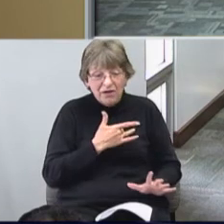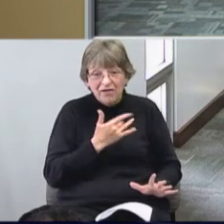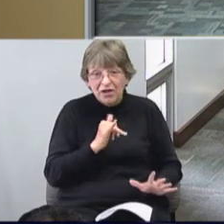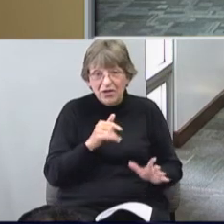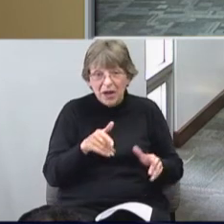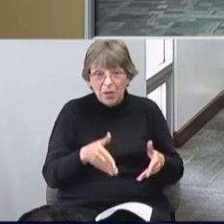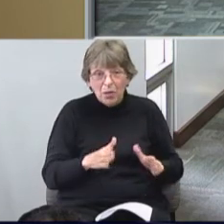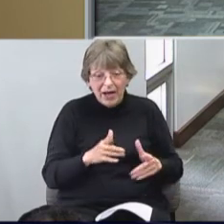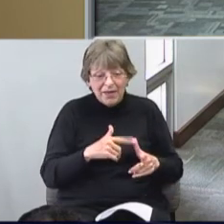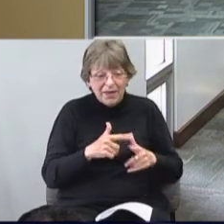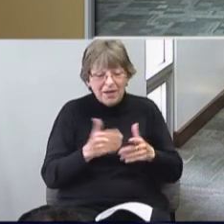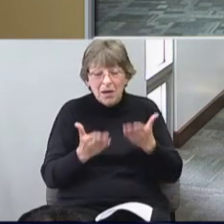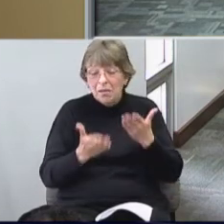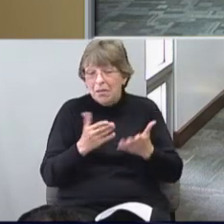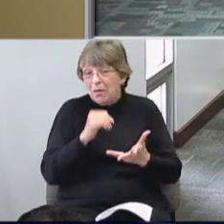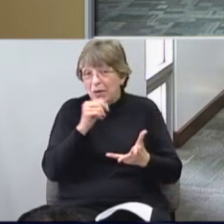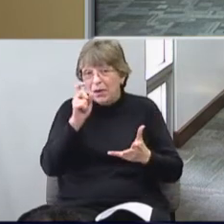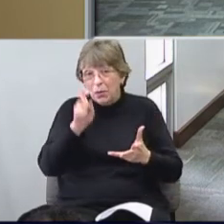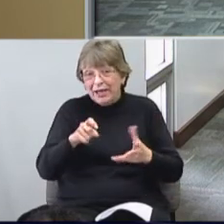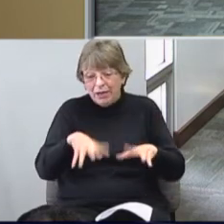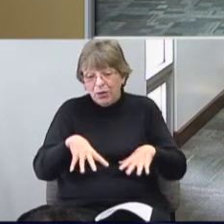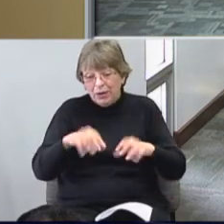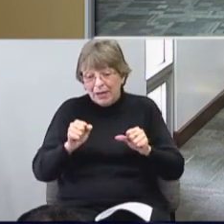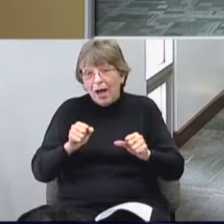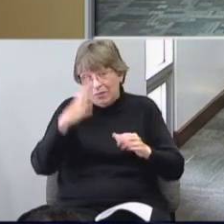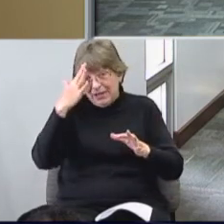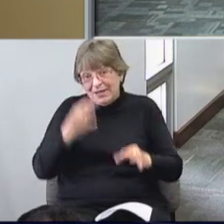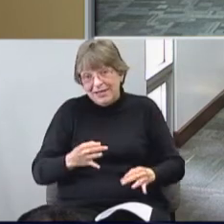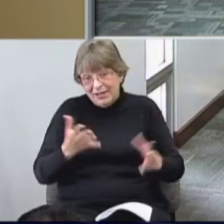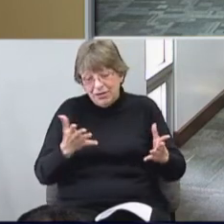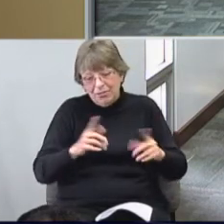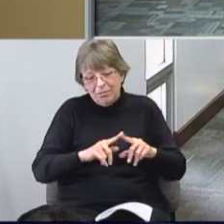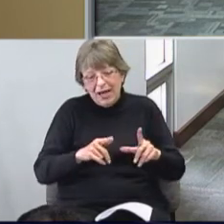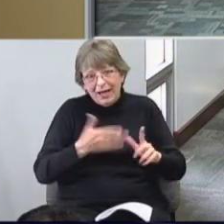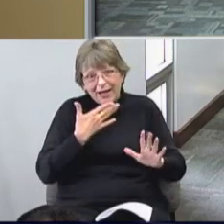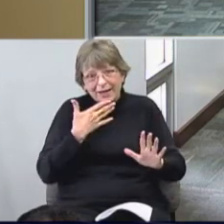to adopt the ordinance. But it's probably best to take a stand, is my opinion.